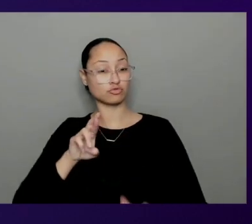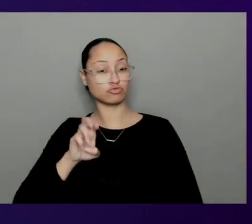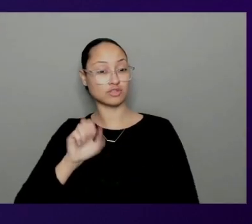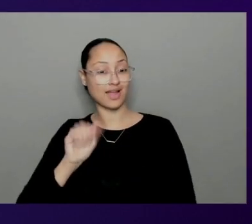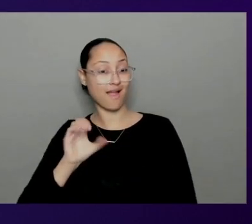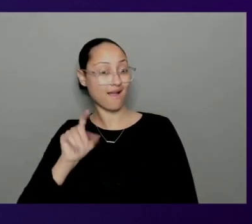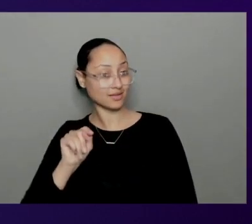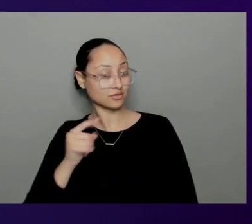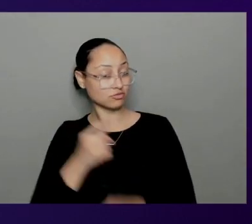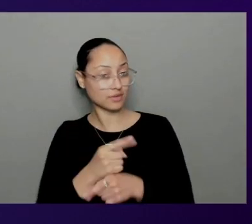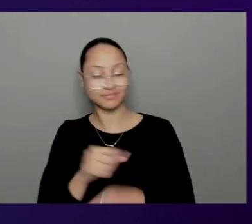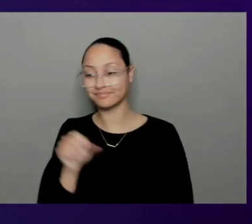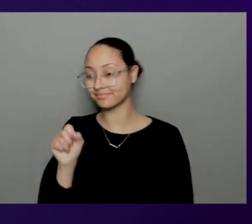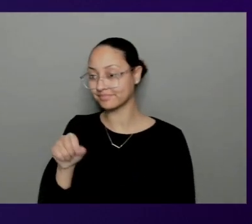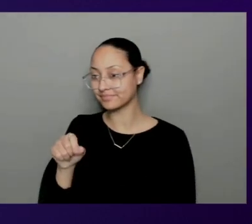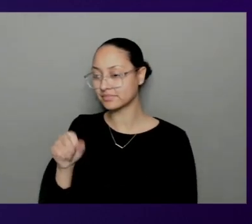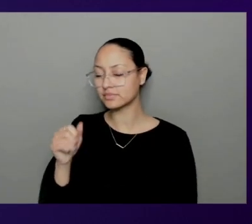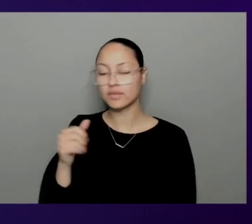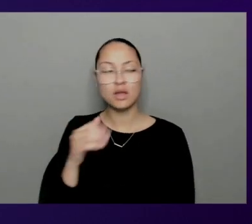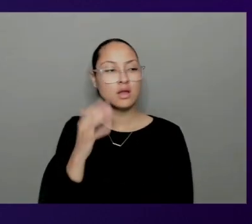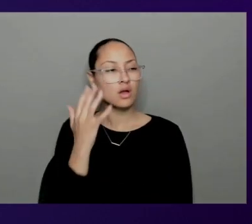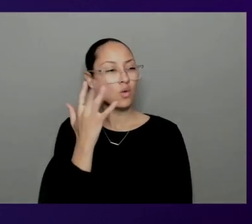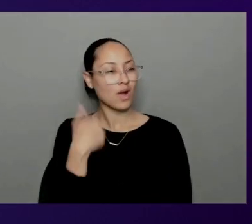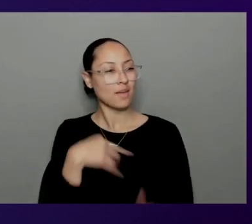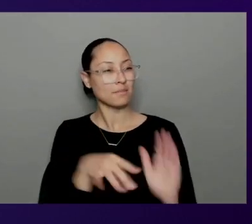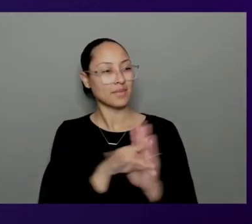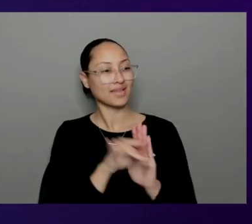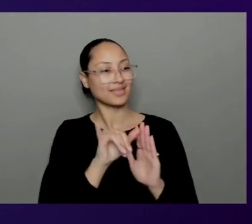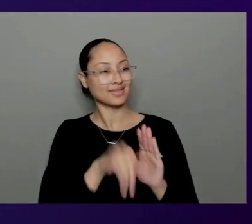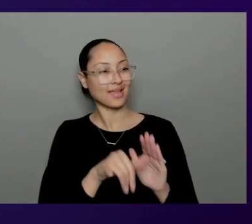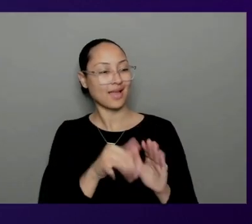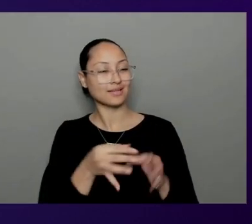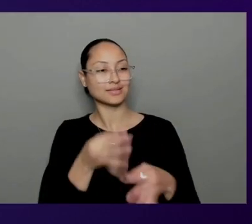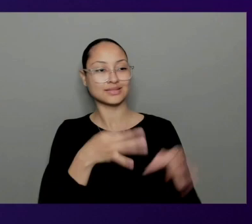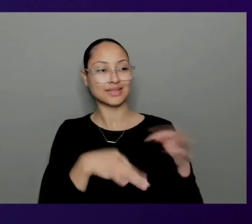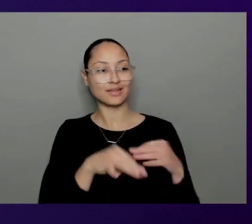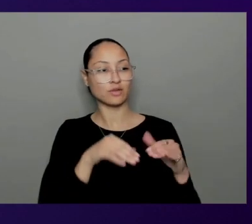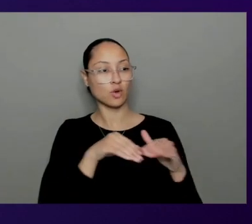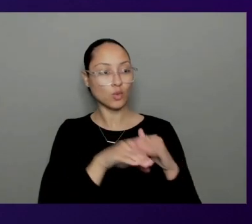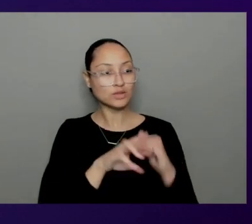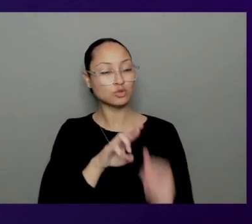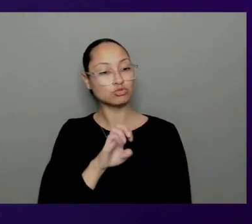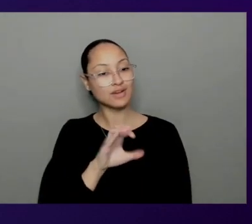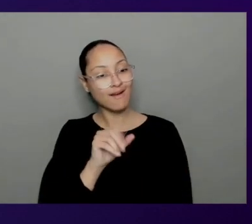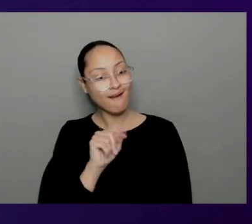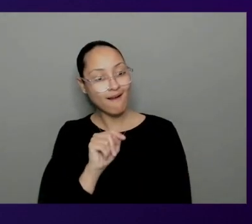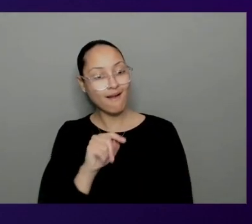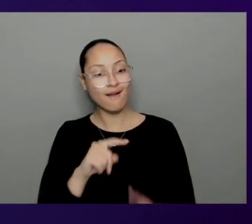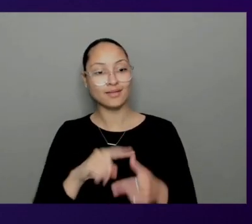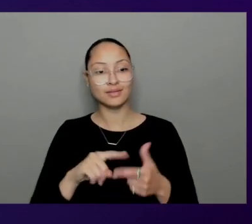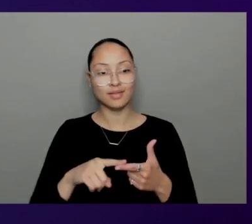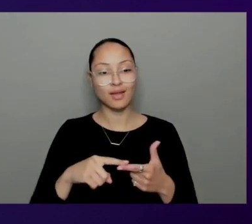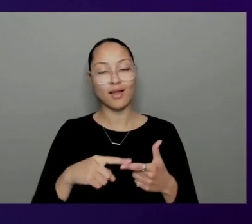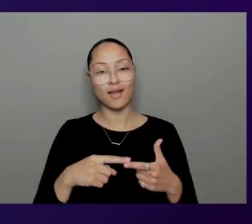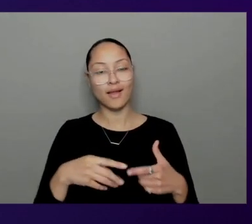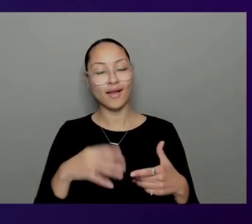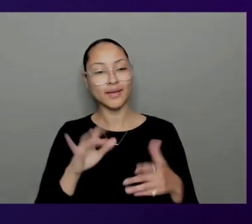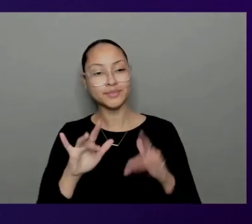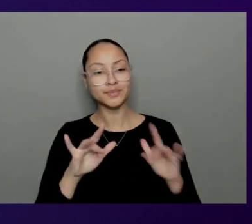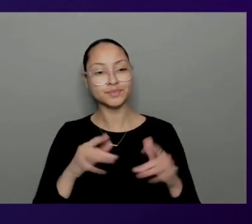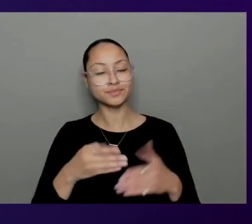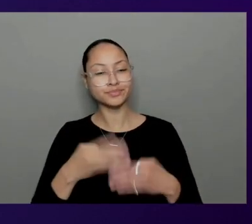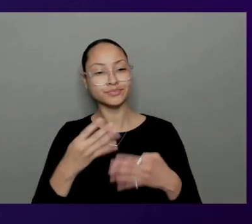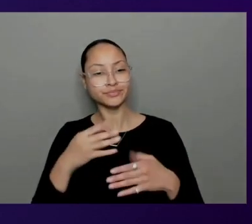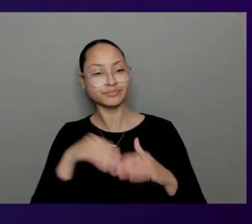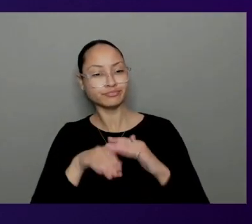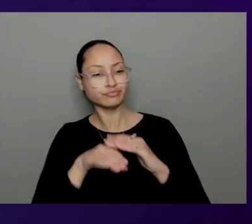pick Next.js over just like go into React and then finding all? Next brings us a bunch of stuff, right? It does. Okay. Can you tell